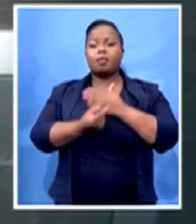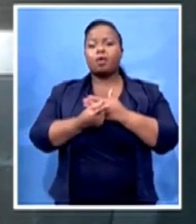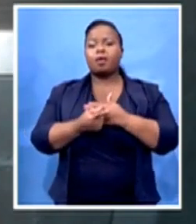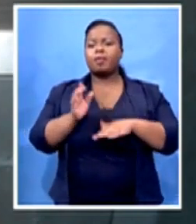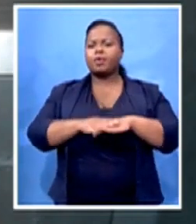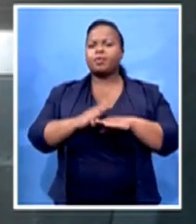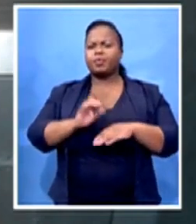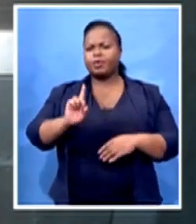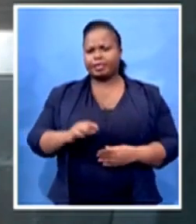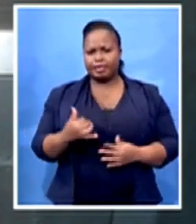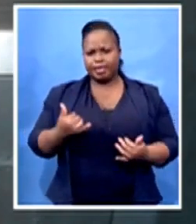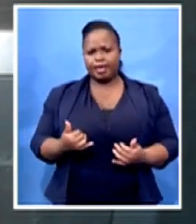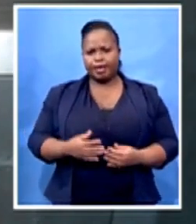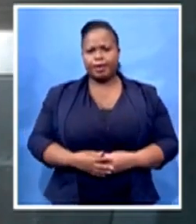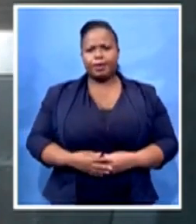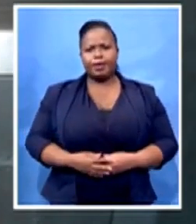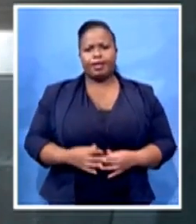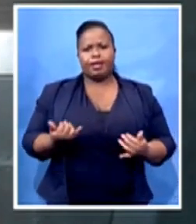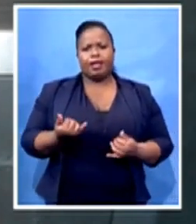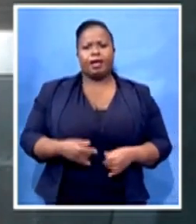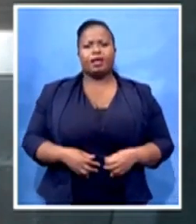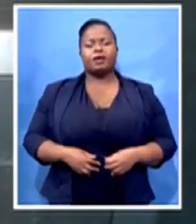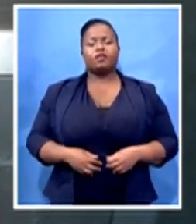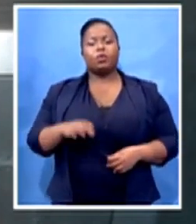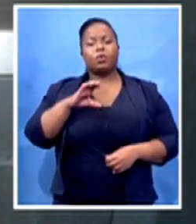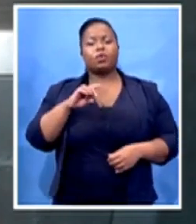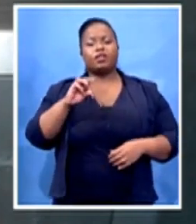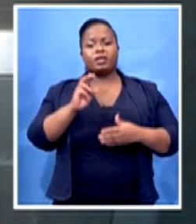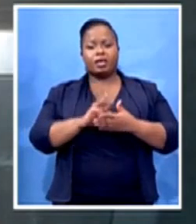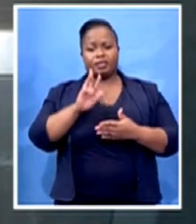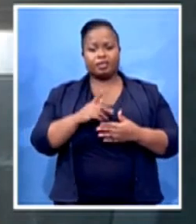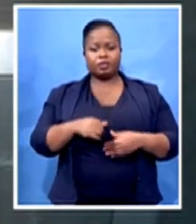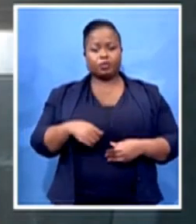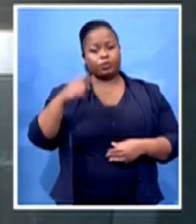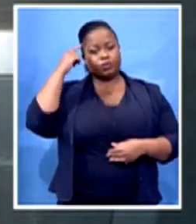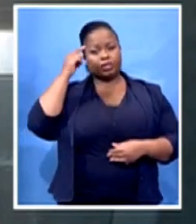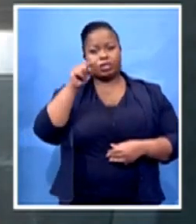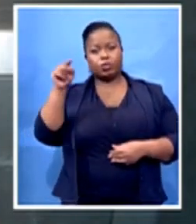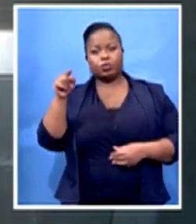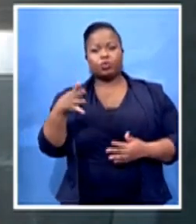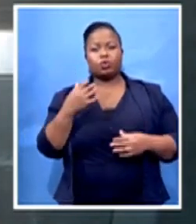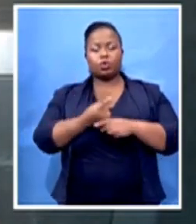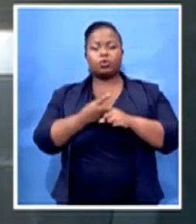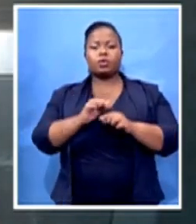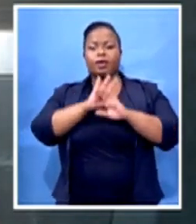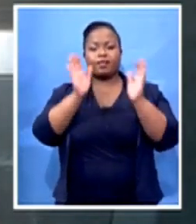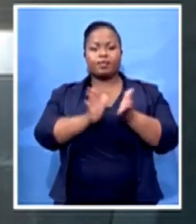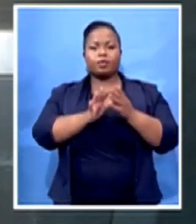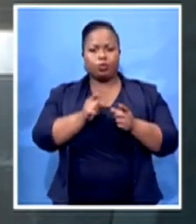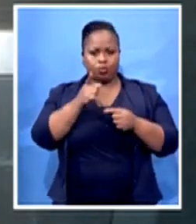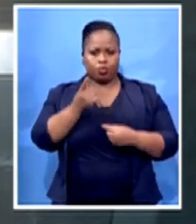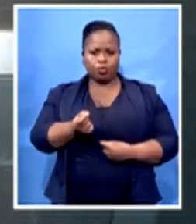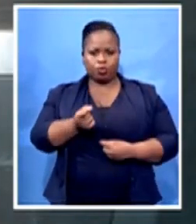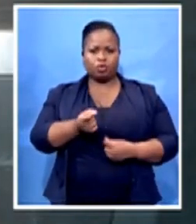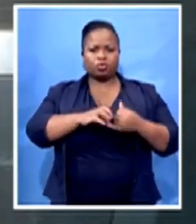In terms of COVID-19, how you are acting, what you are doing, and make sure that you're getting your information from